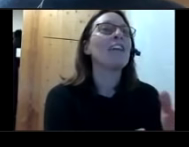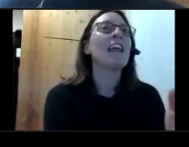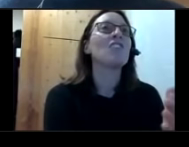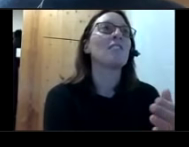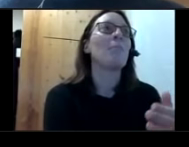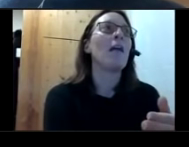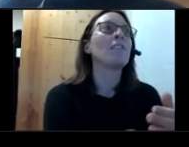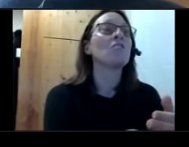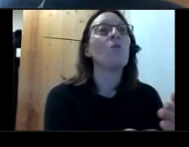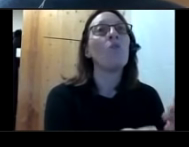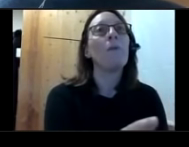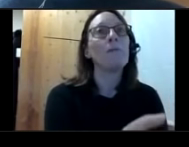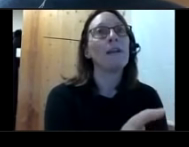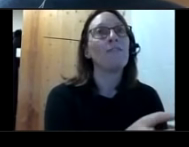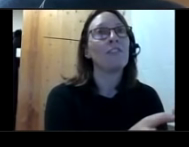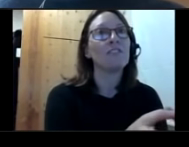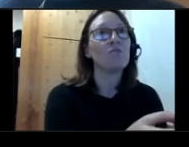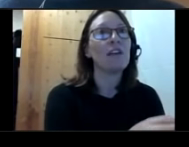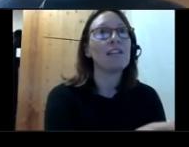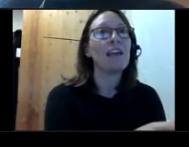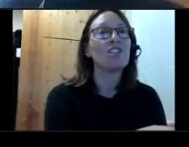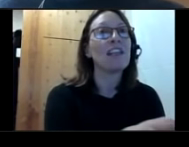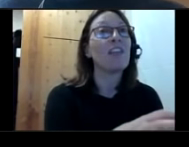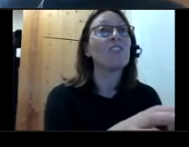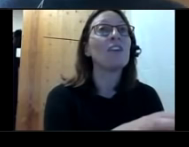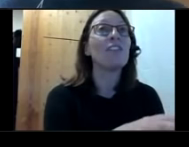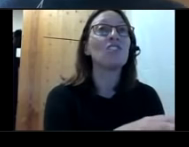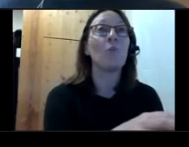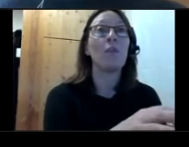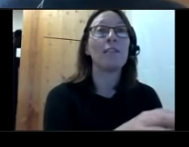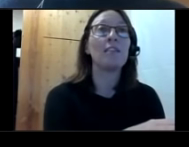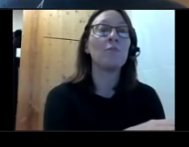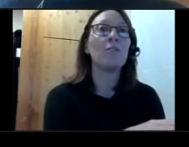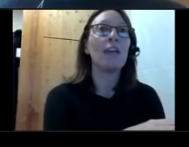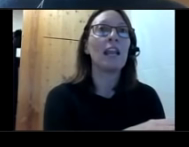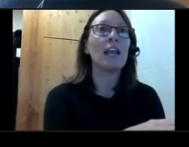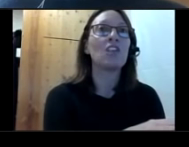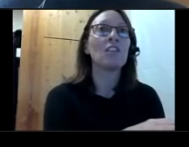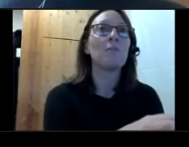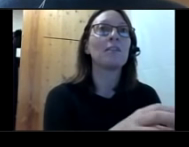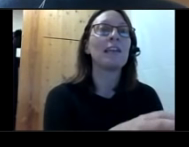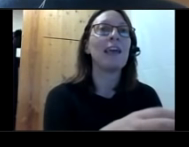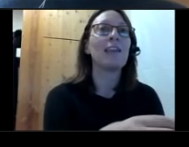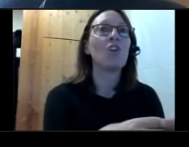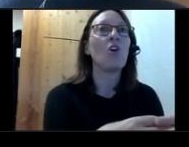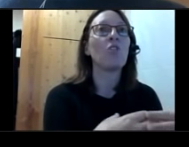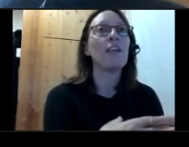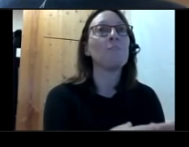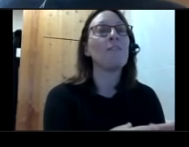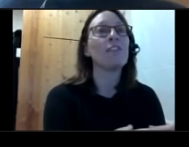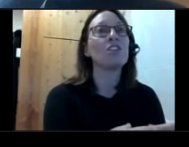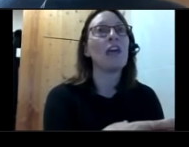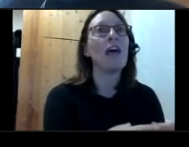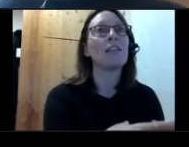The regulations apply to all publicly funded organisations. Now, there's no definition of what that is within the regulations, but it takes on the